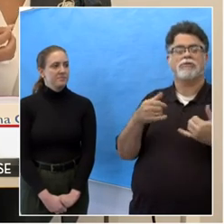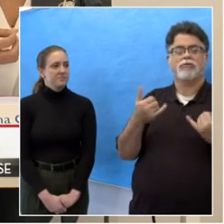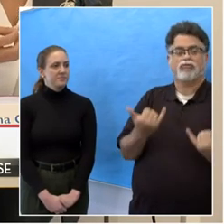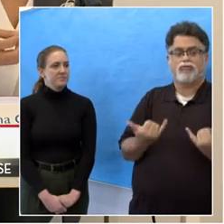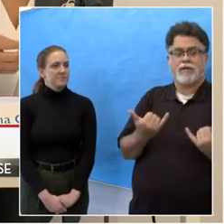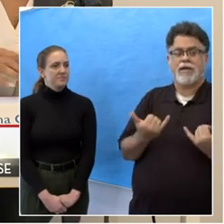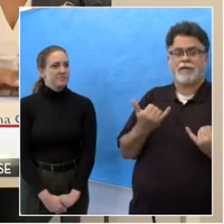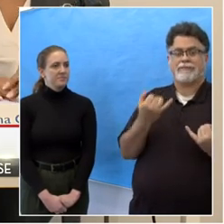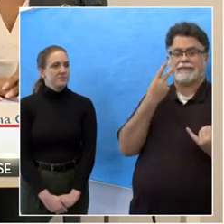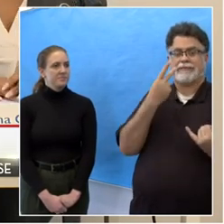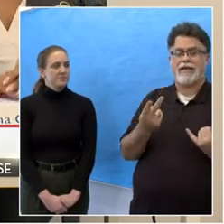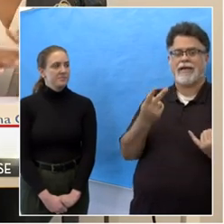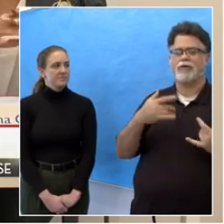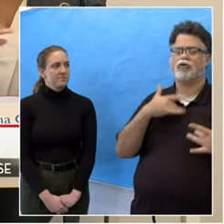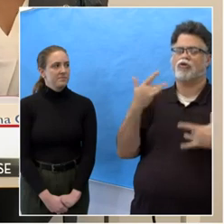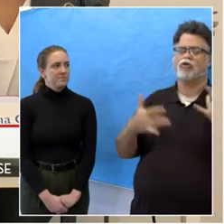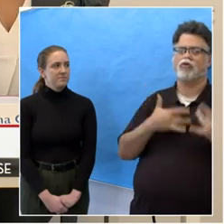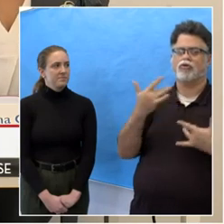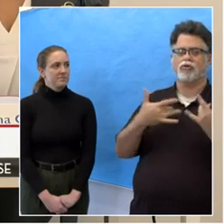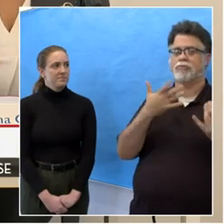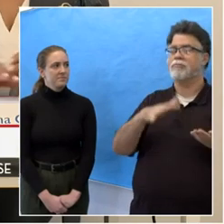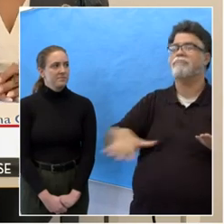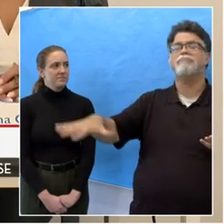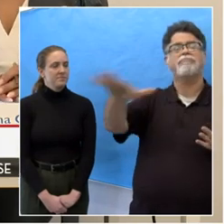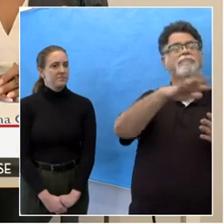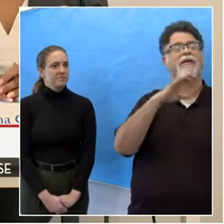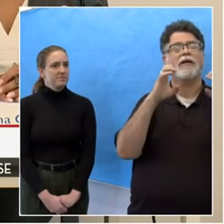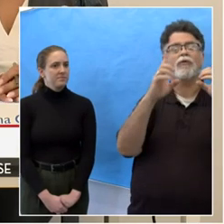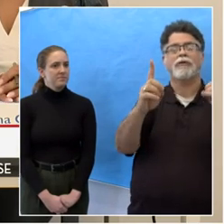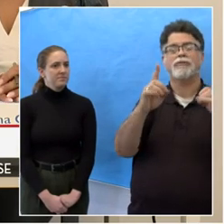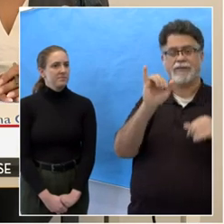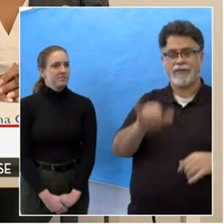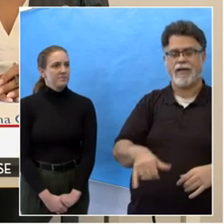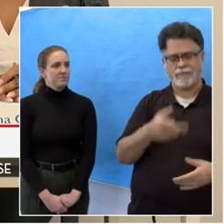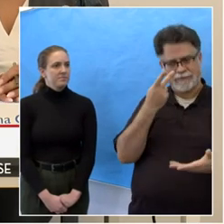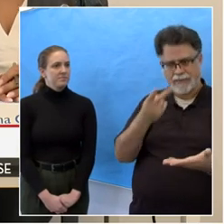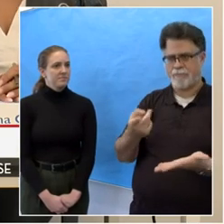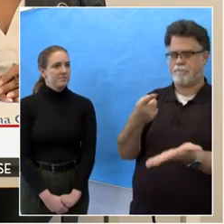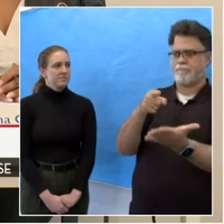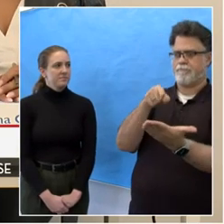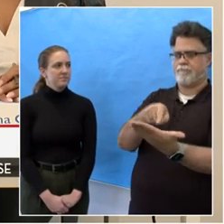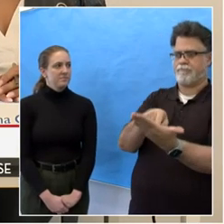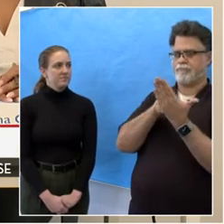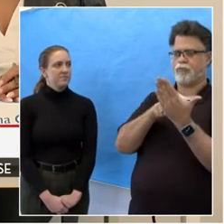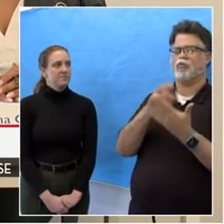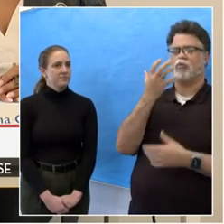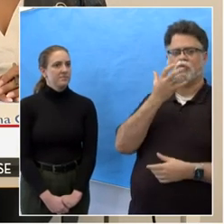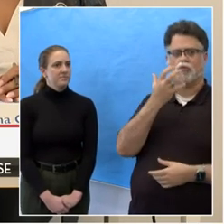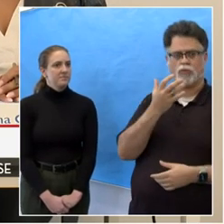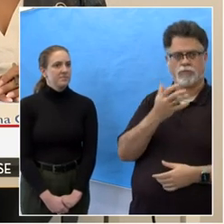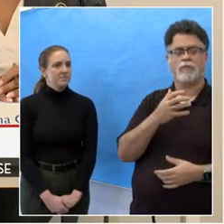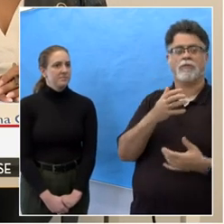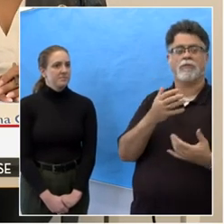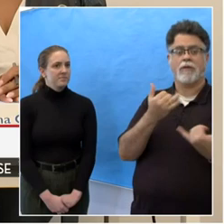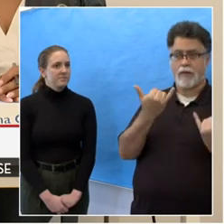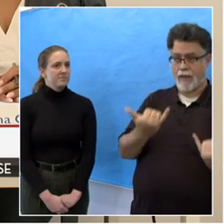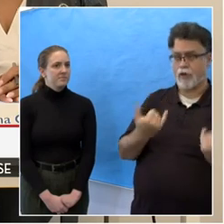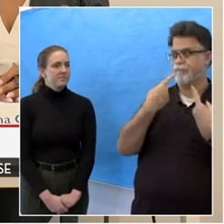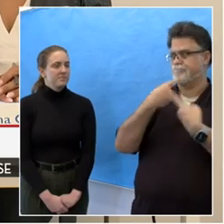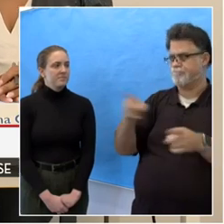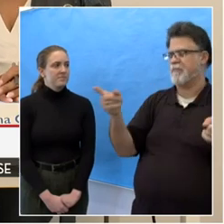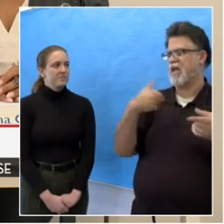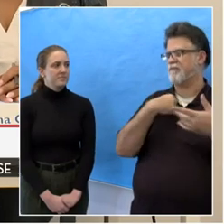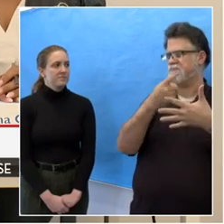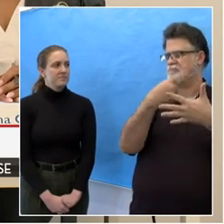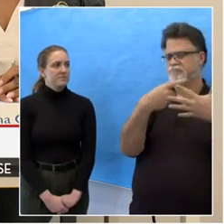their professional development training, and what we are announcing today should be possible and should be in practice for all